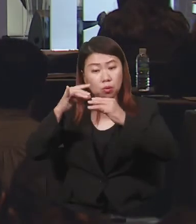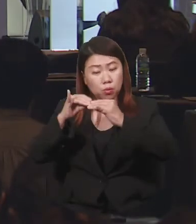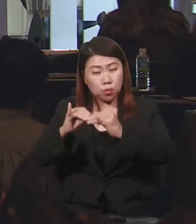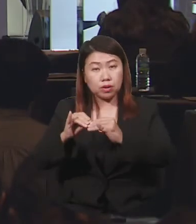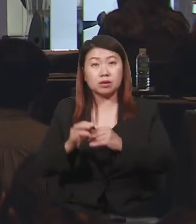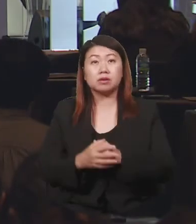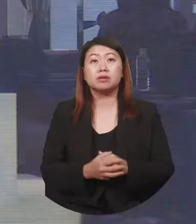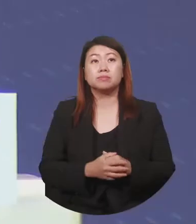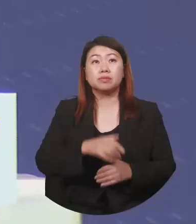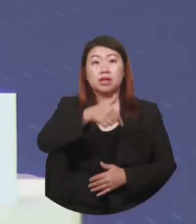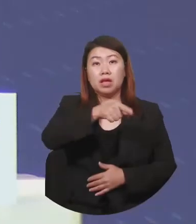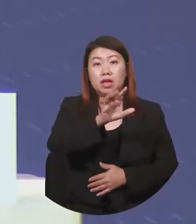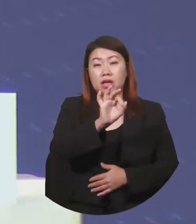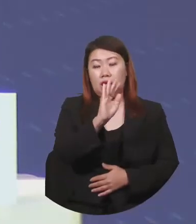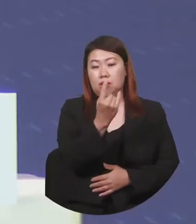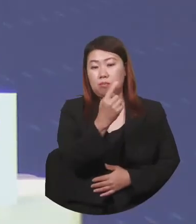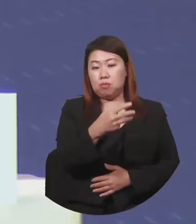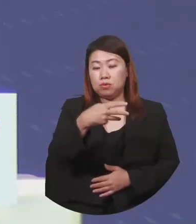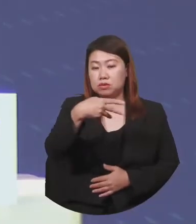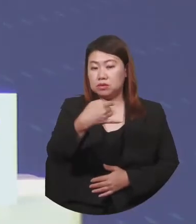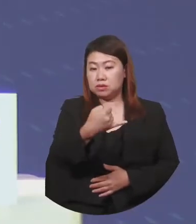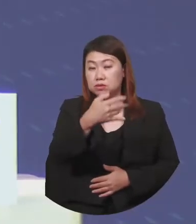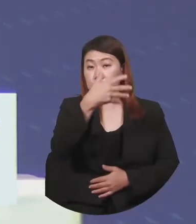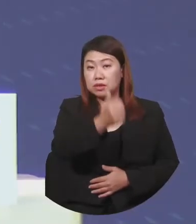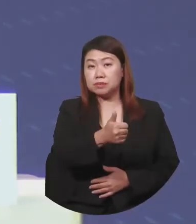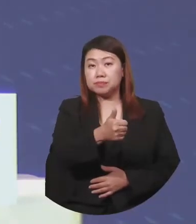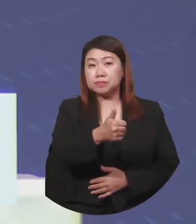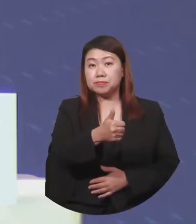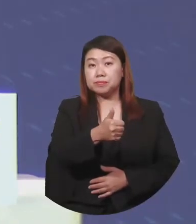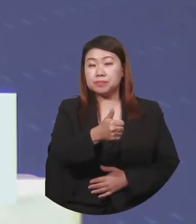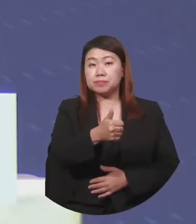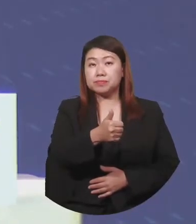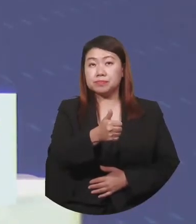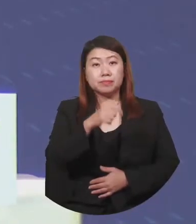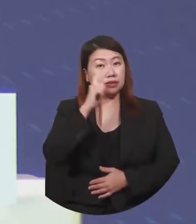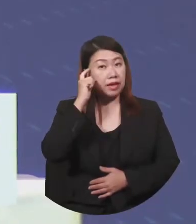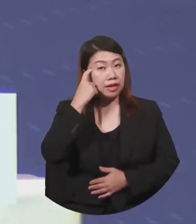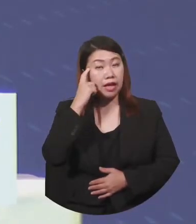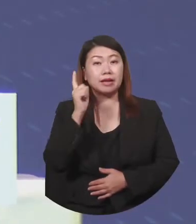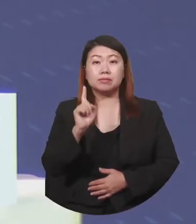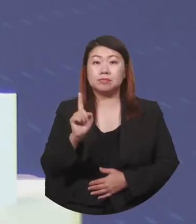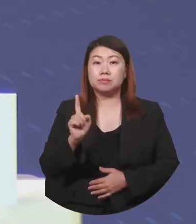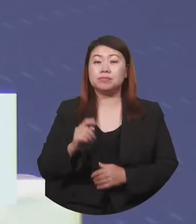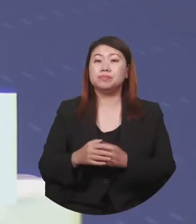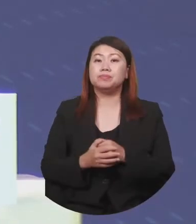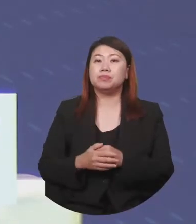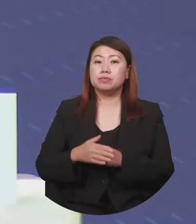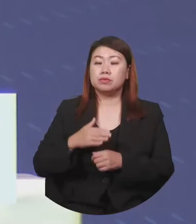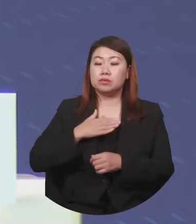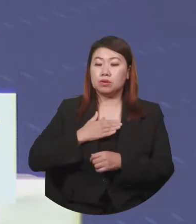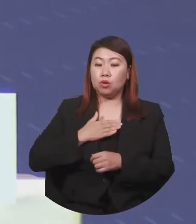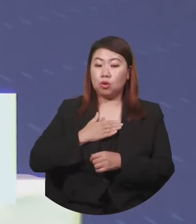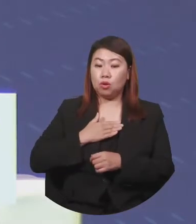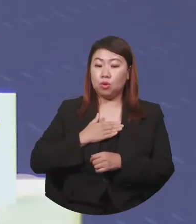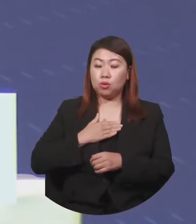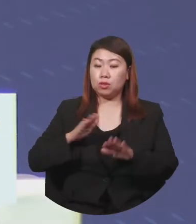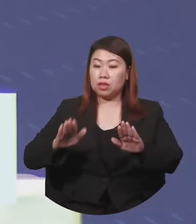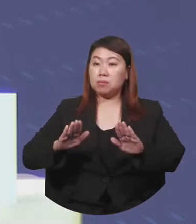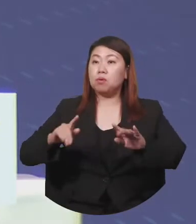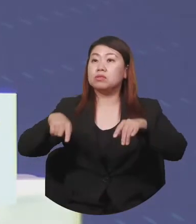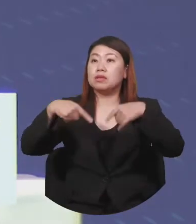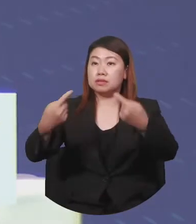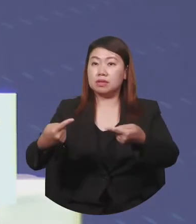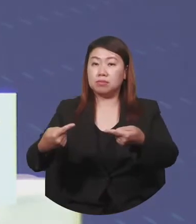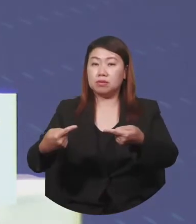Yeah, absolutely. So certainly throughout these sessions, dozens of barriers